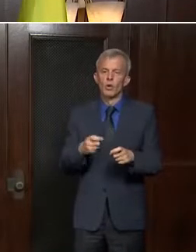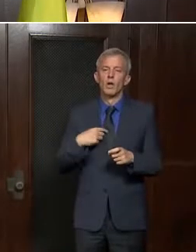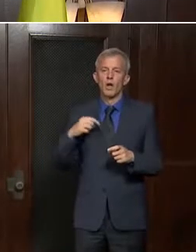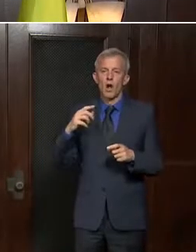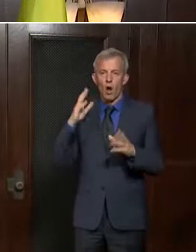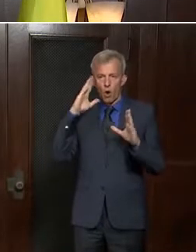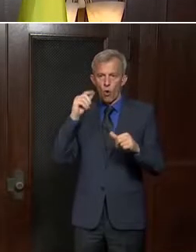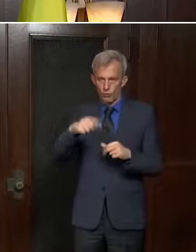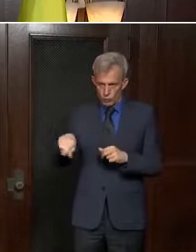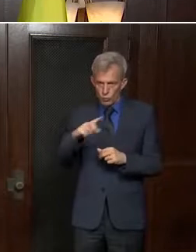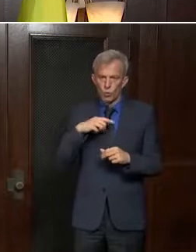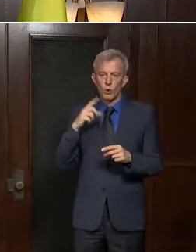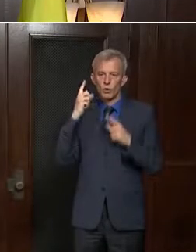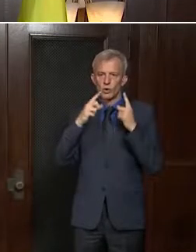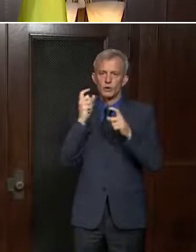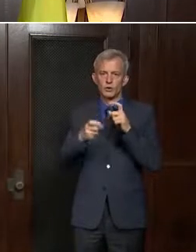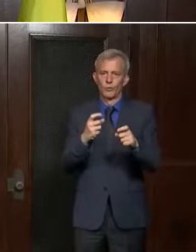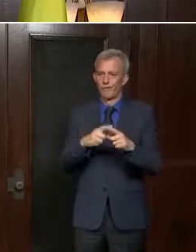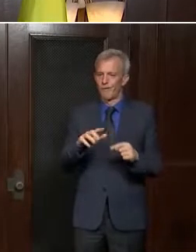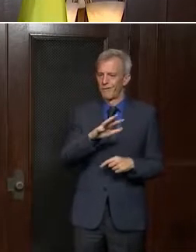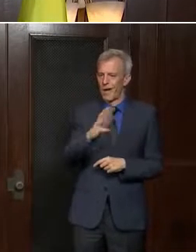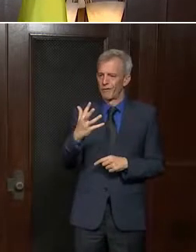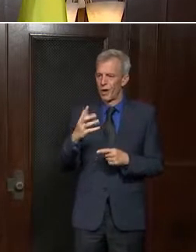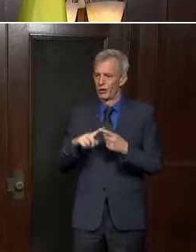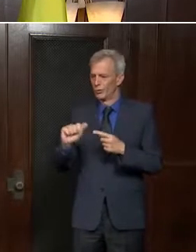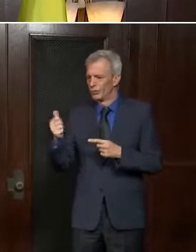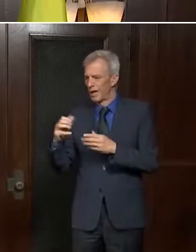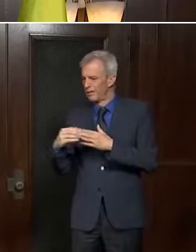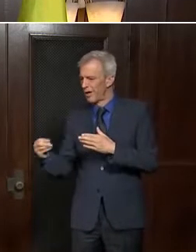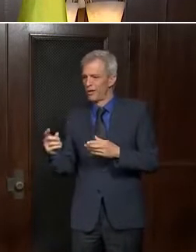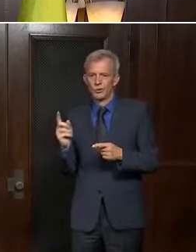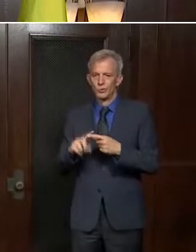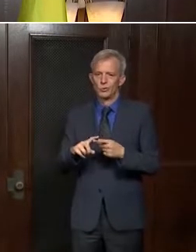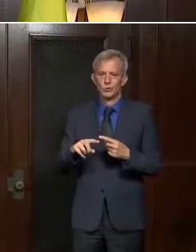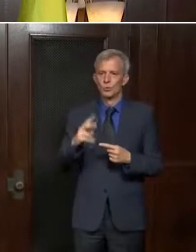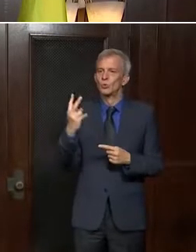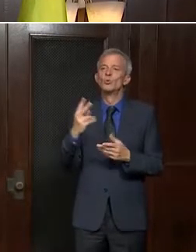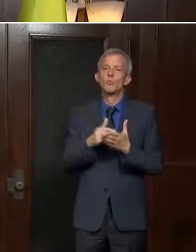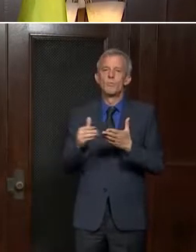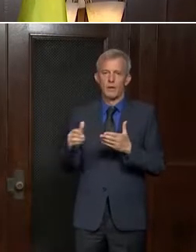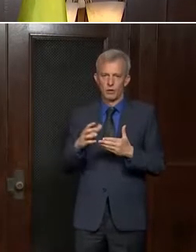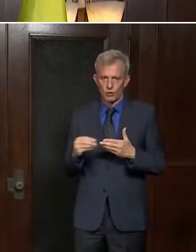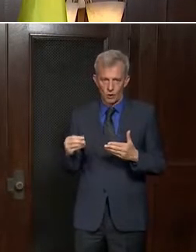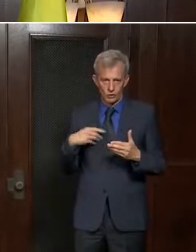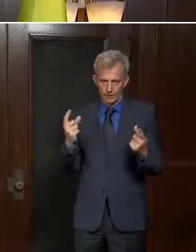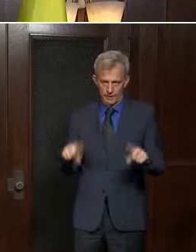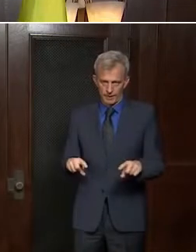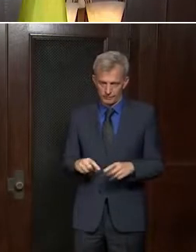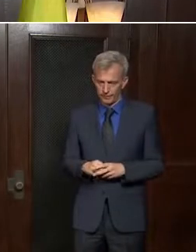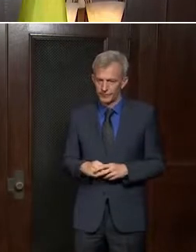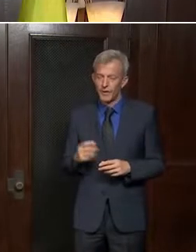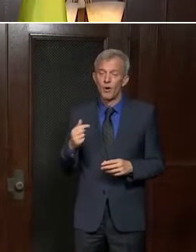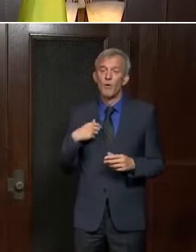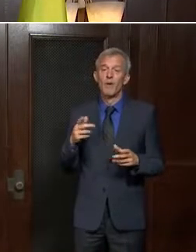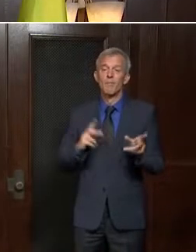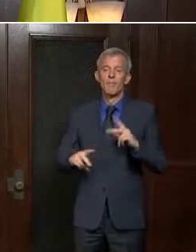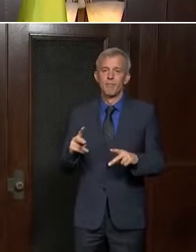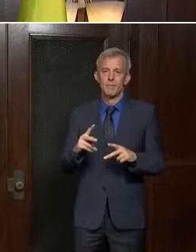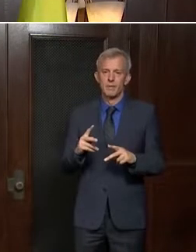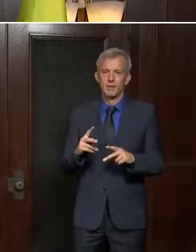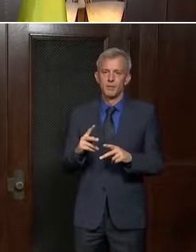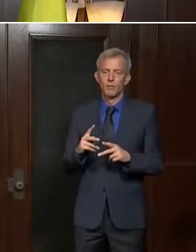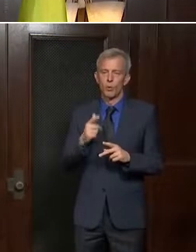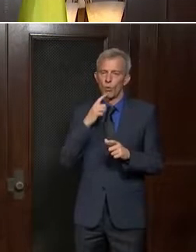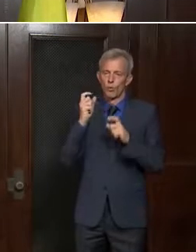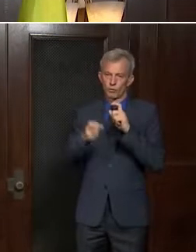consider donating. Amounts from $5 to $10 to as high as $2 million. We've had people step up all